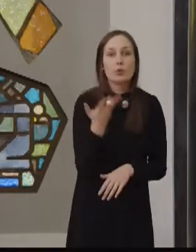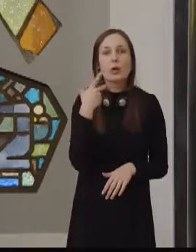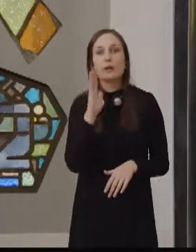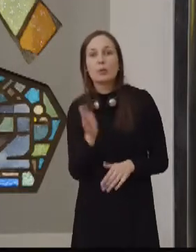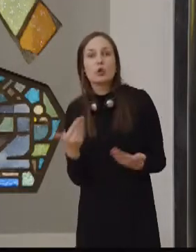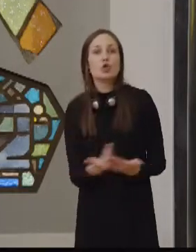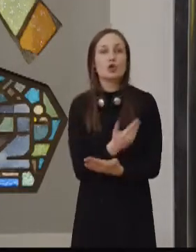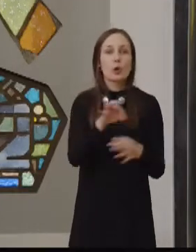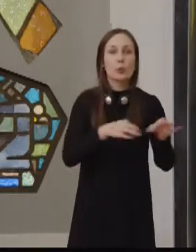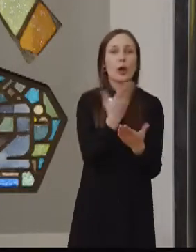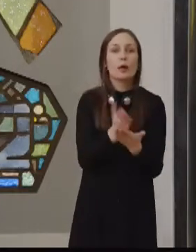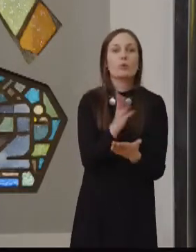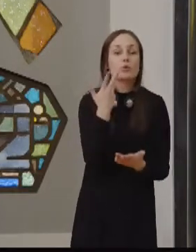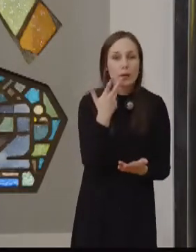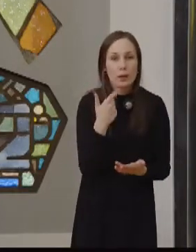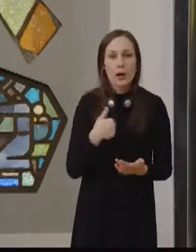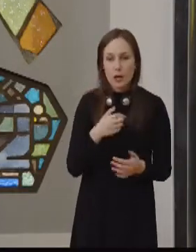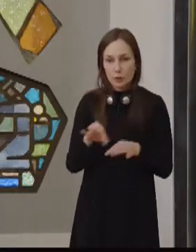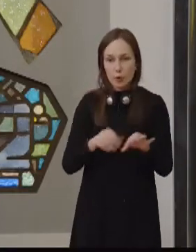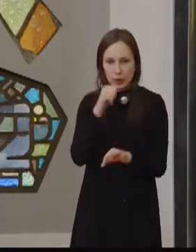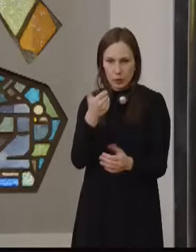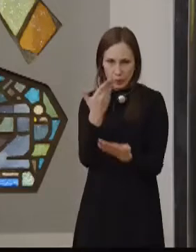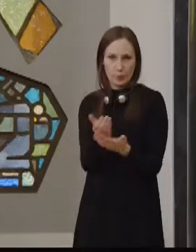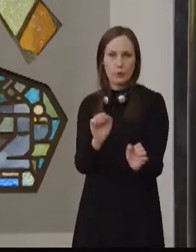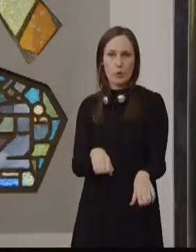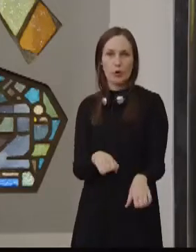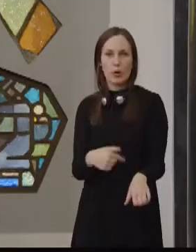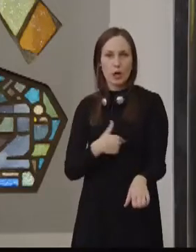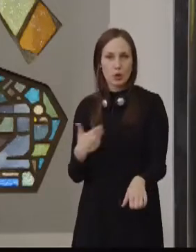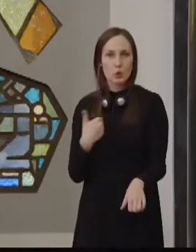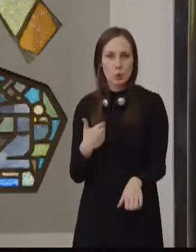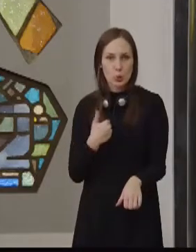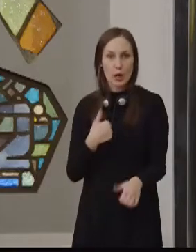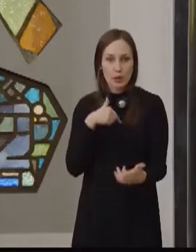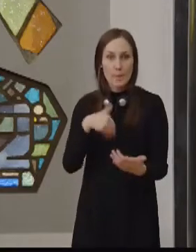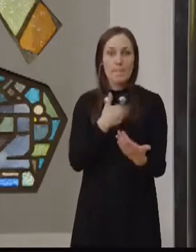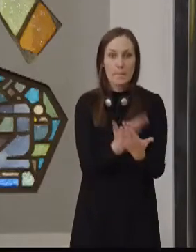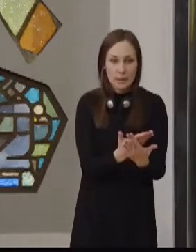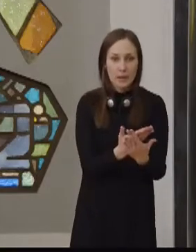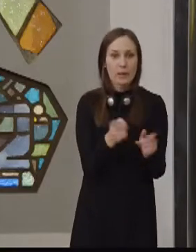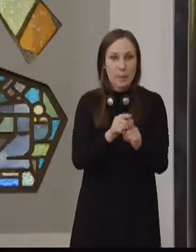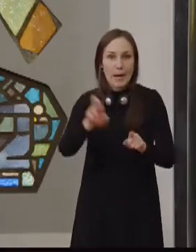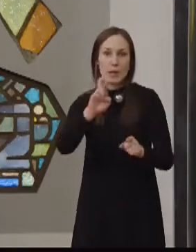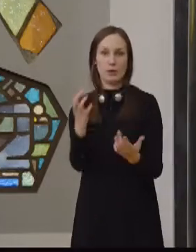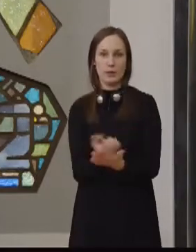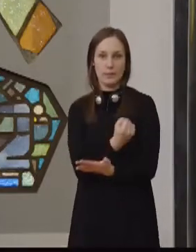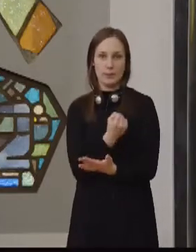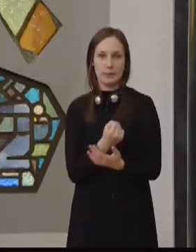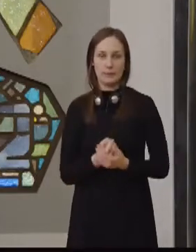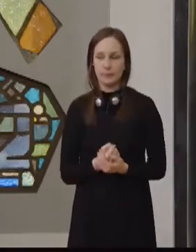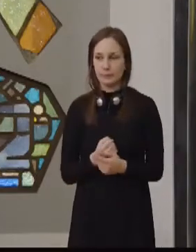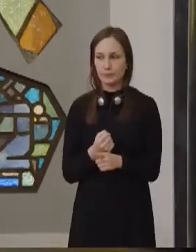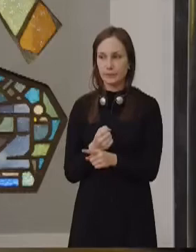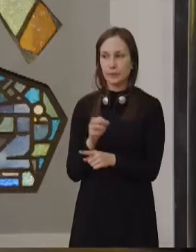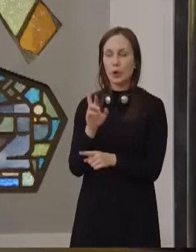the question, when this law will be submitted once again. I could submit this law tomorrow, but my objective is